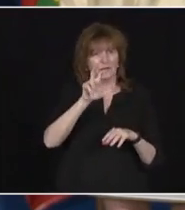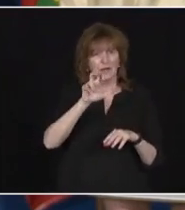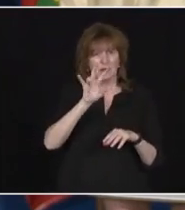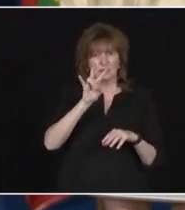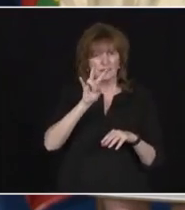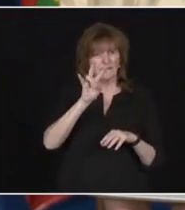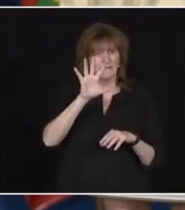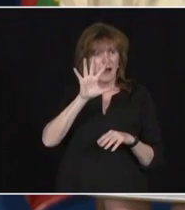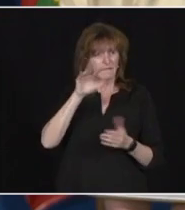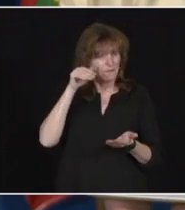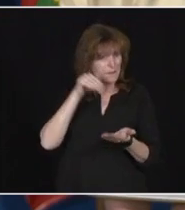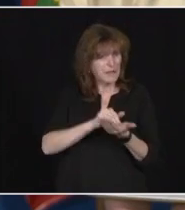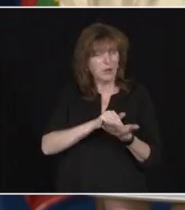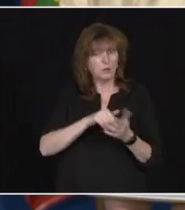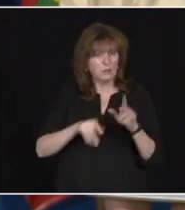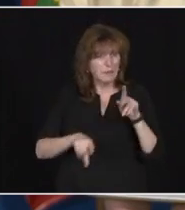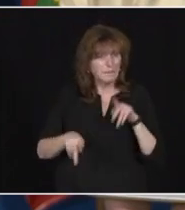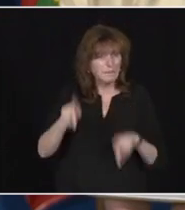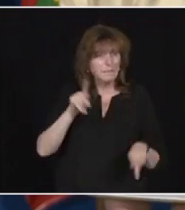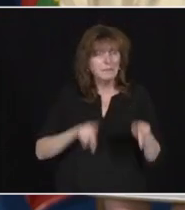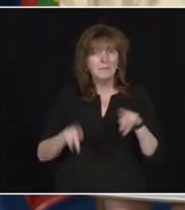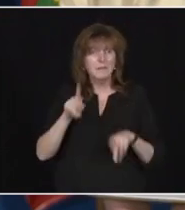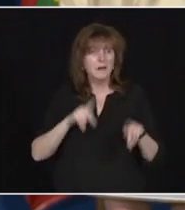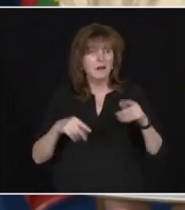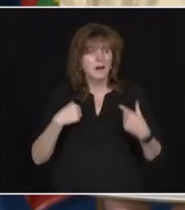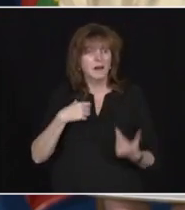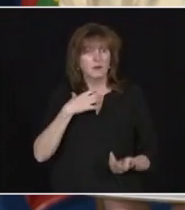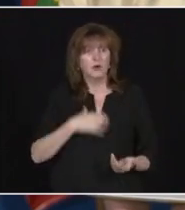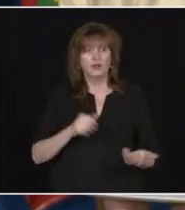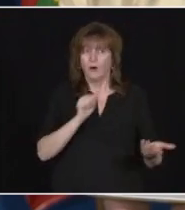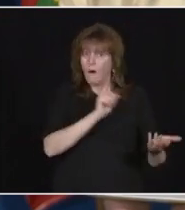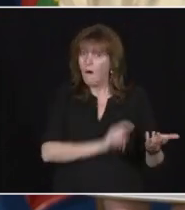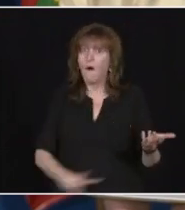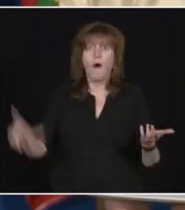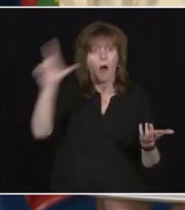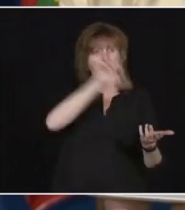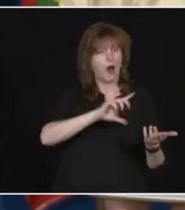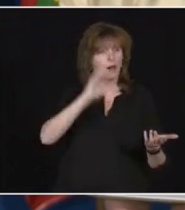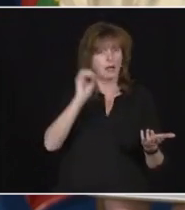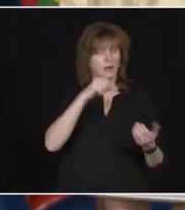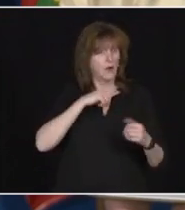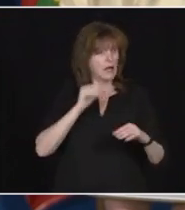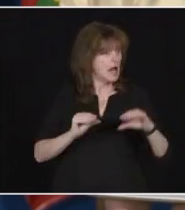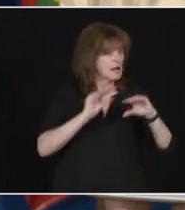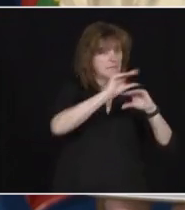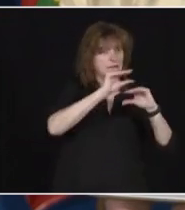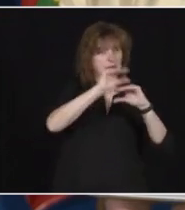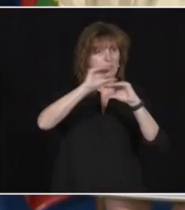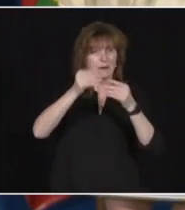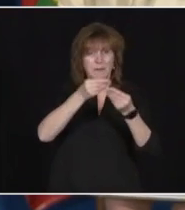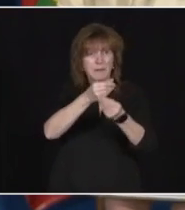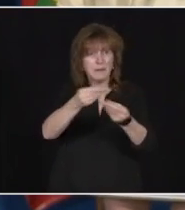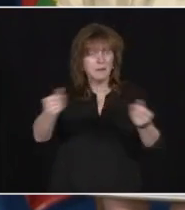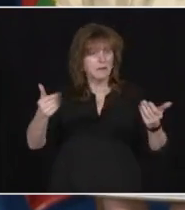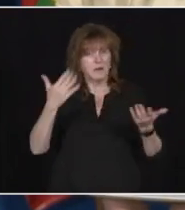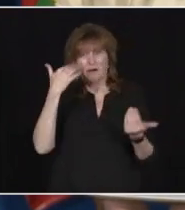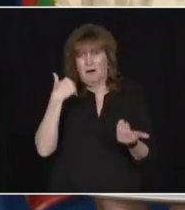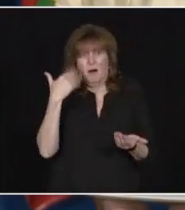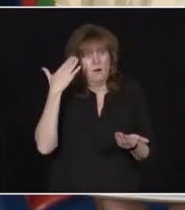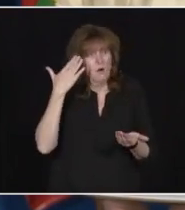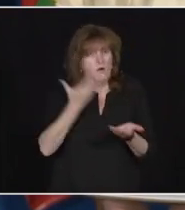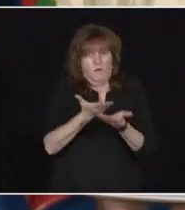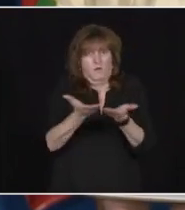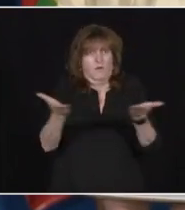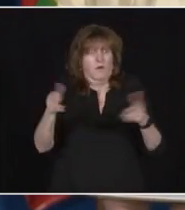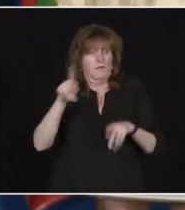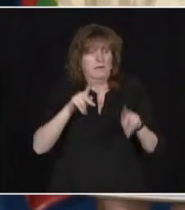I could give it to everyone. Absolutely everyone deserves it, because there's so many people, and the pandemic pay, we try to